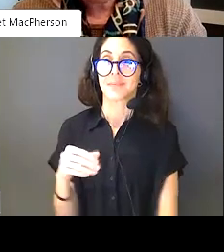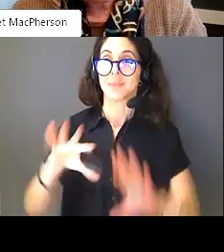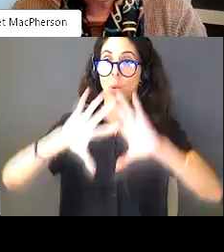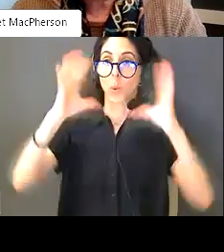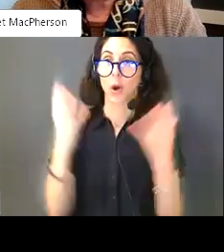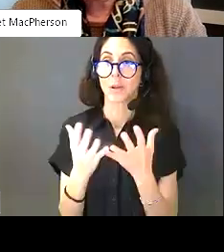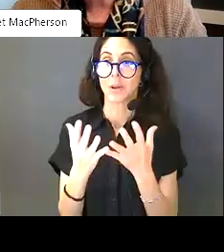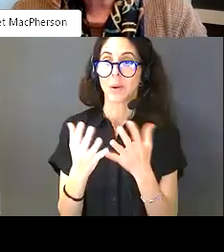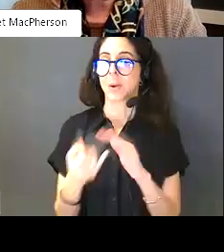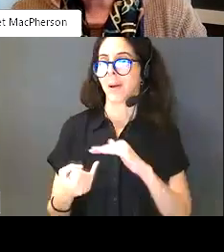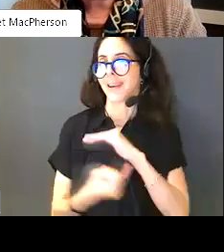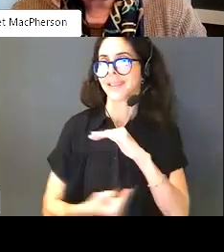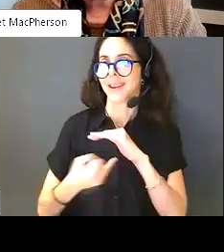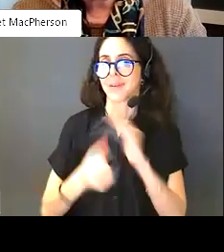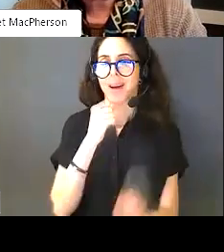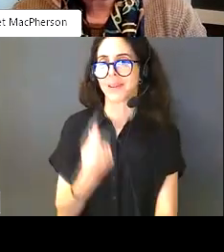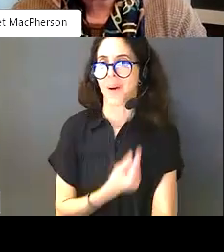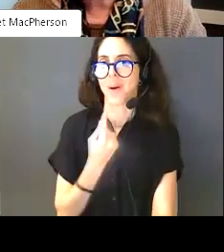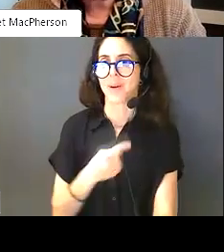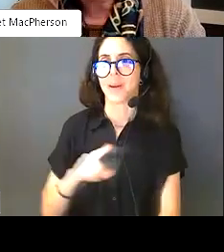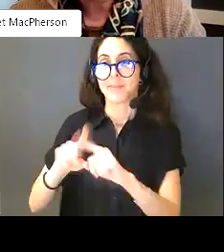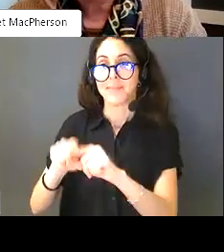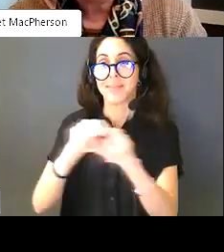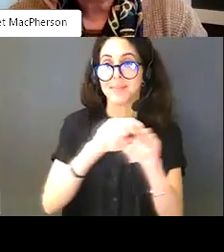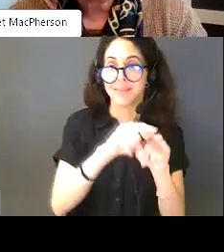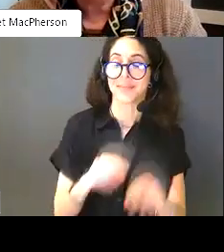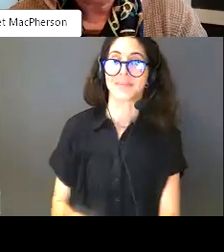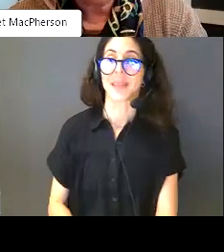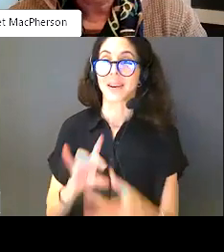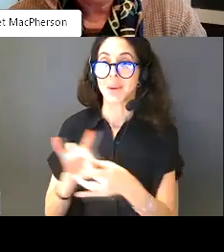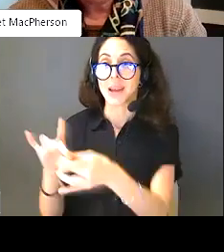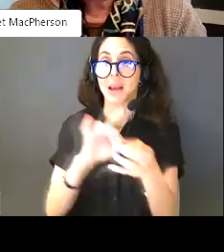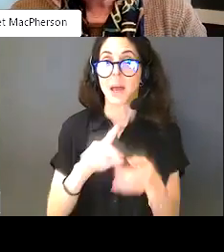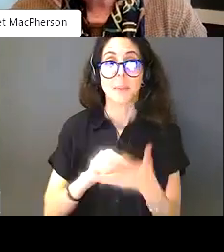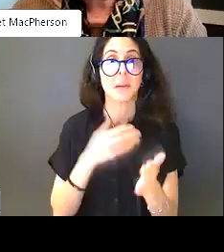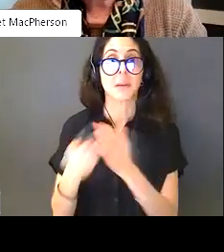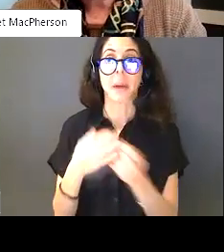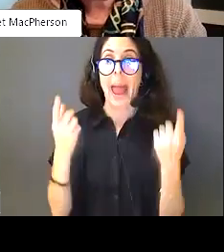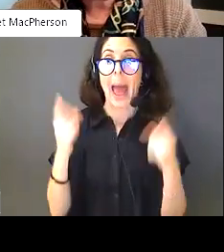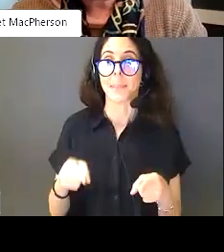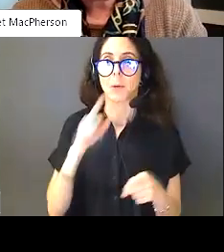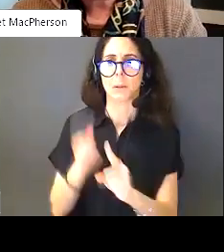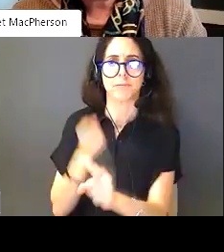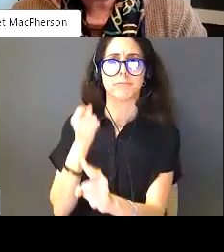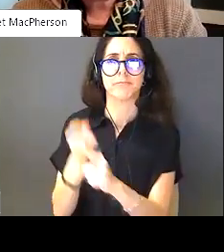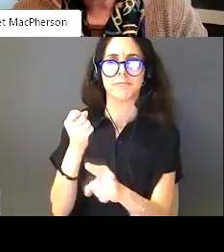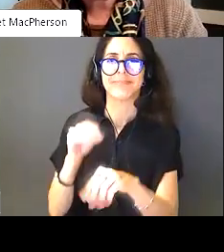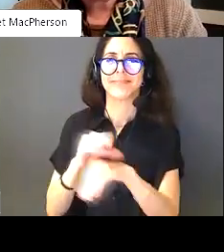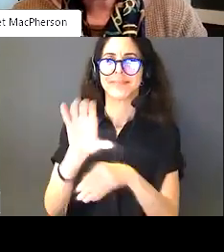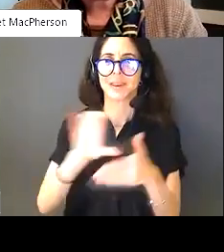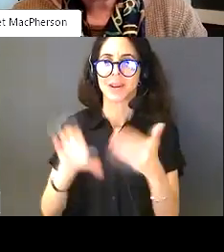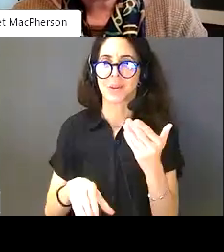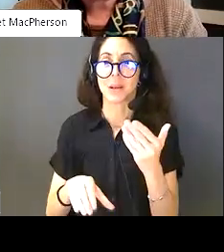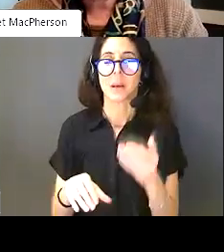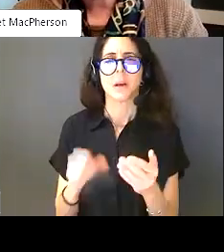world, and that every action that you take has an impact of some kind. And part of what we are called to do is